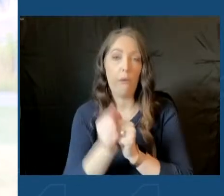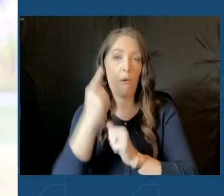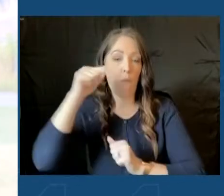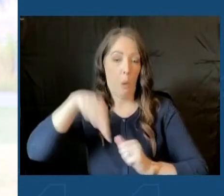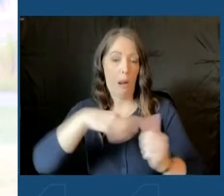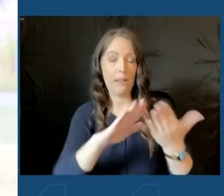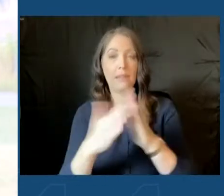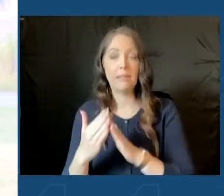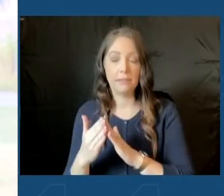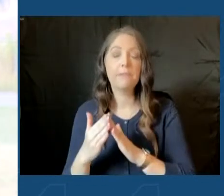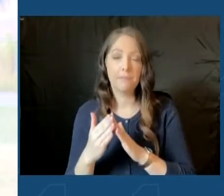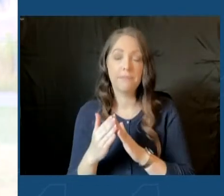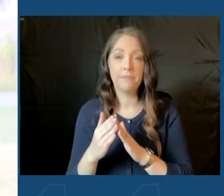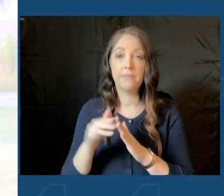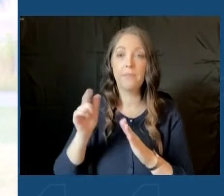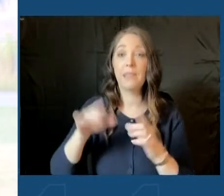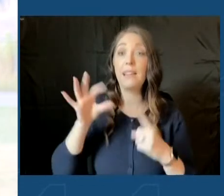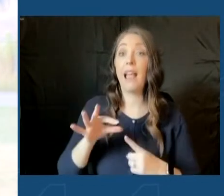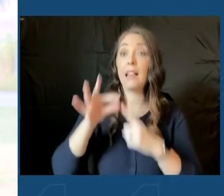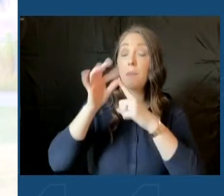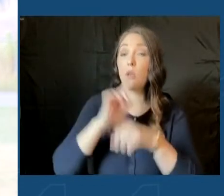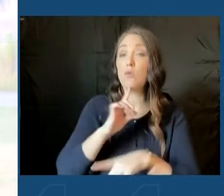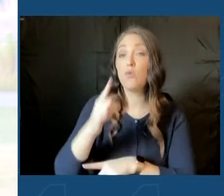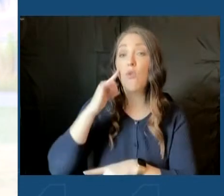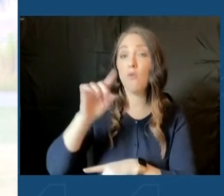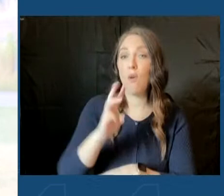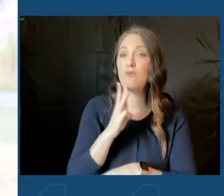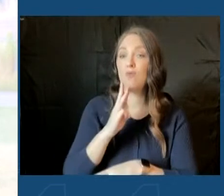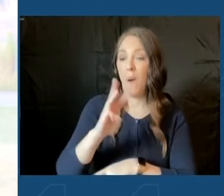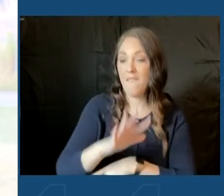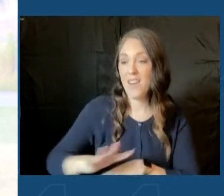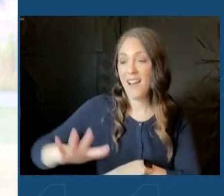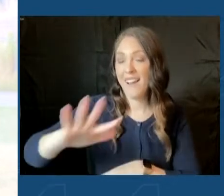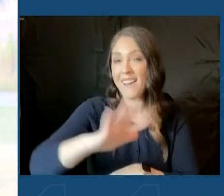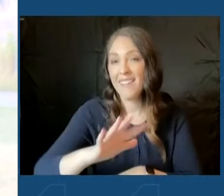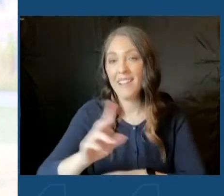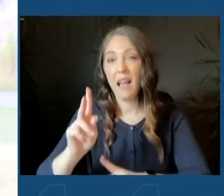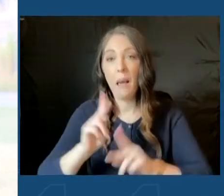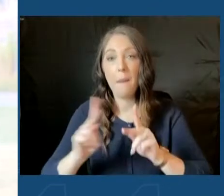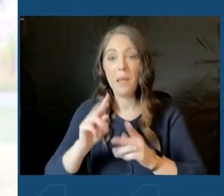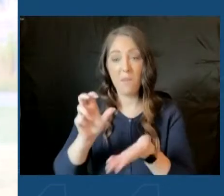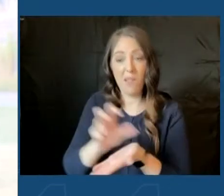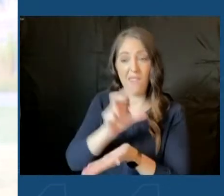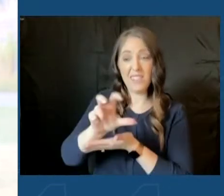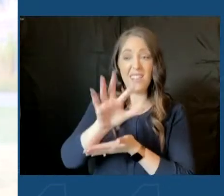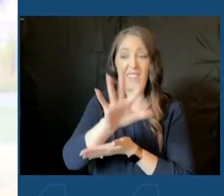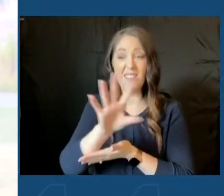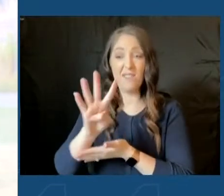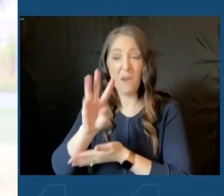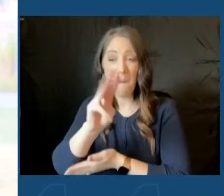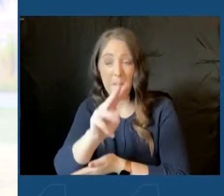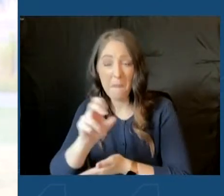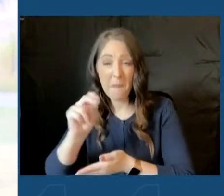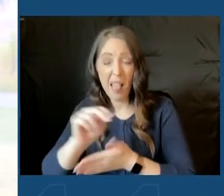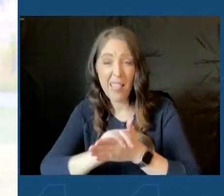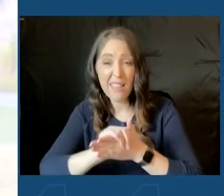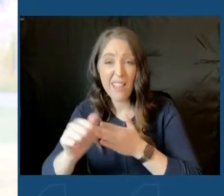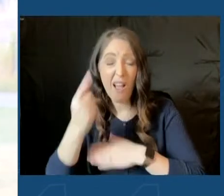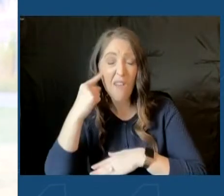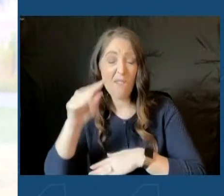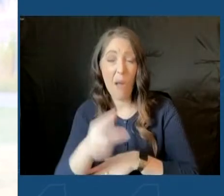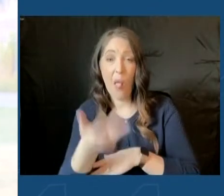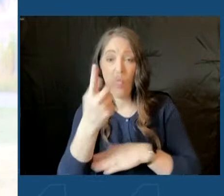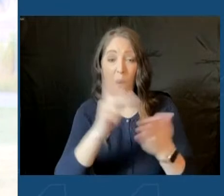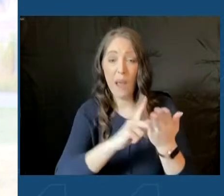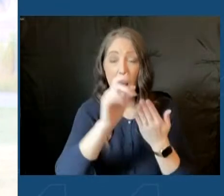especially true of the Buffalo waterfront, where federal, state, and local partners are investing $54 million in the 3 projects that the governor